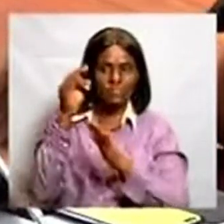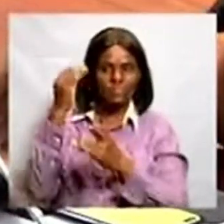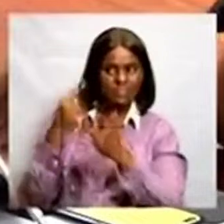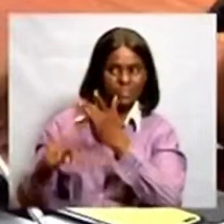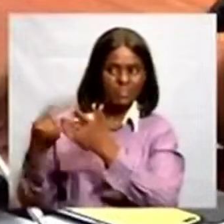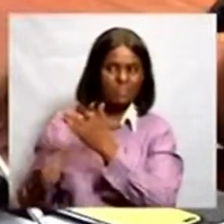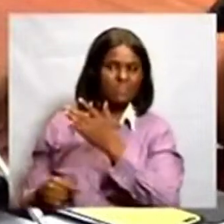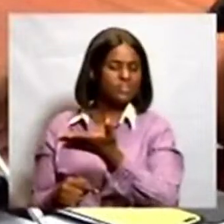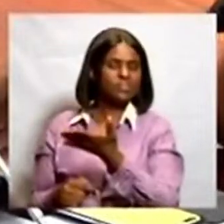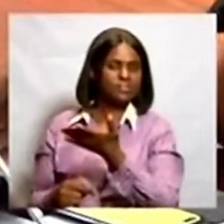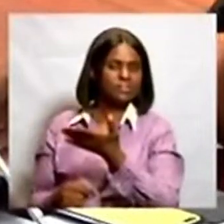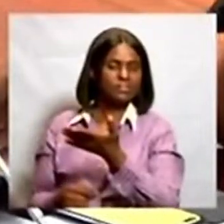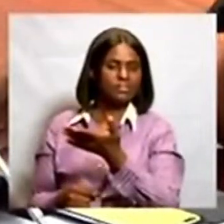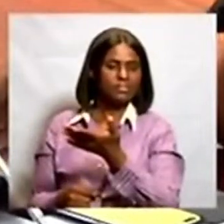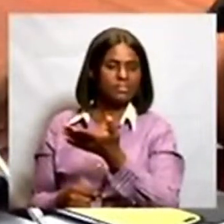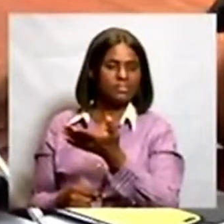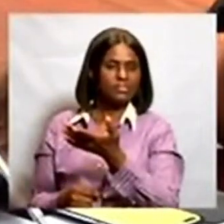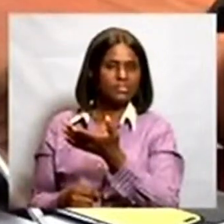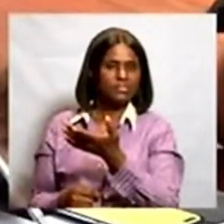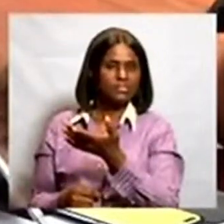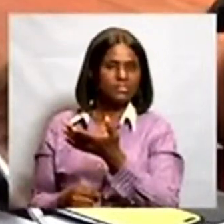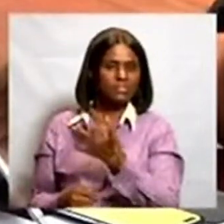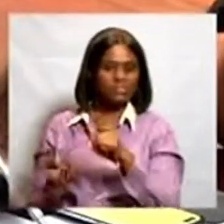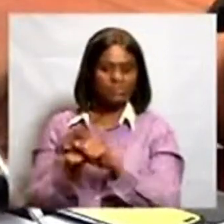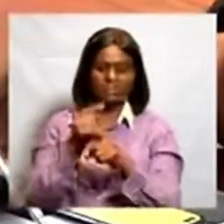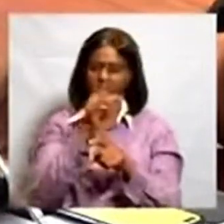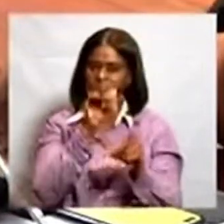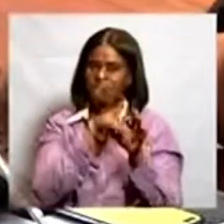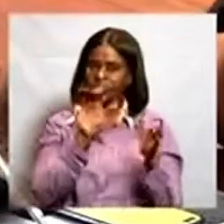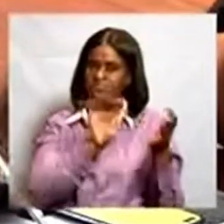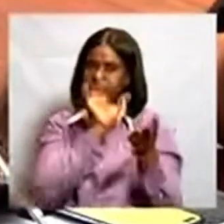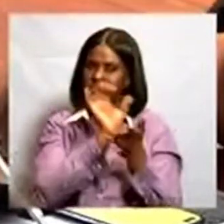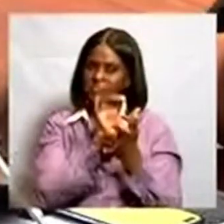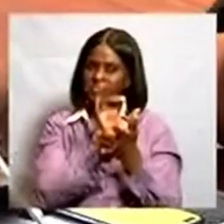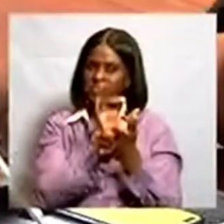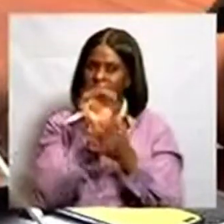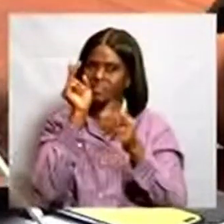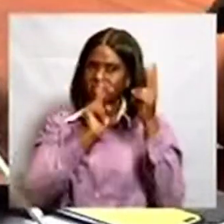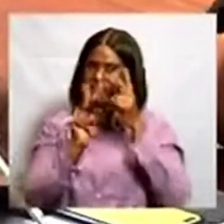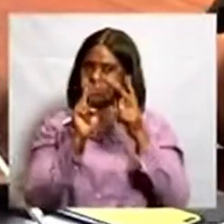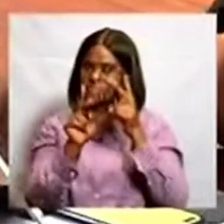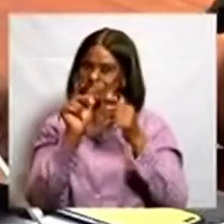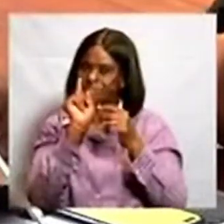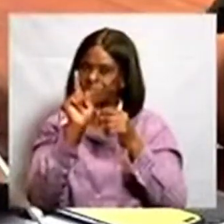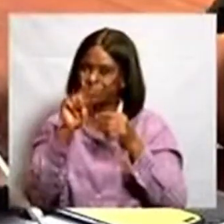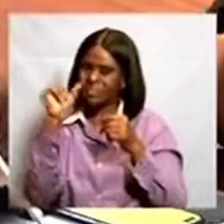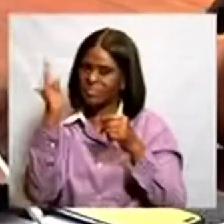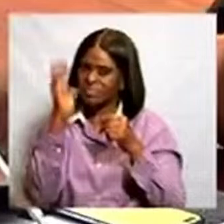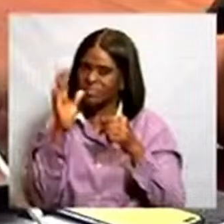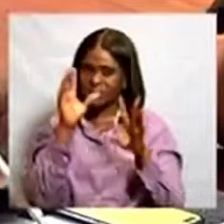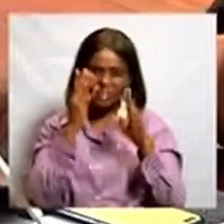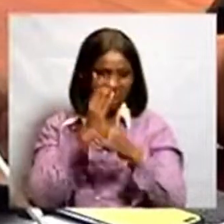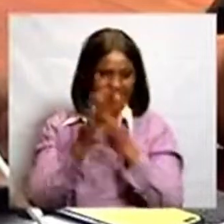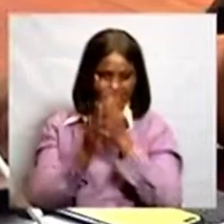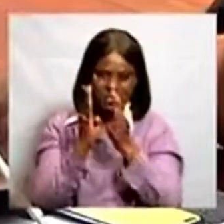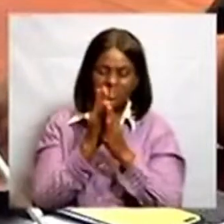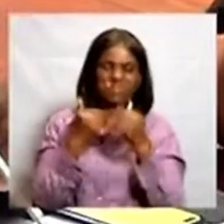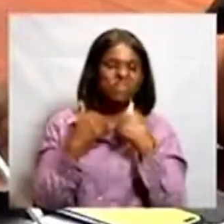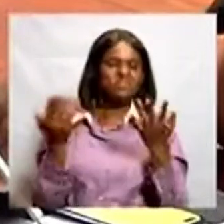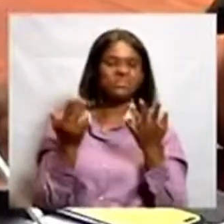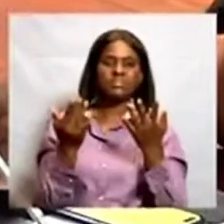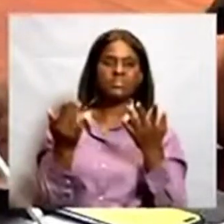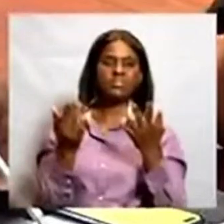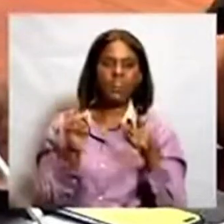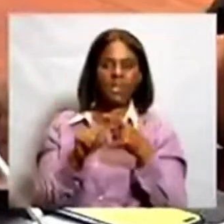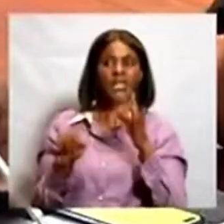what? You know? Like the one that was in Choma, like the one we went to see. One lecturer, no buildings, no what.